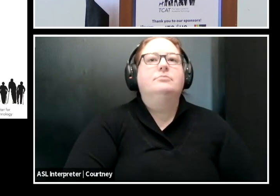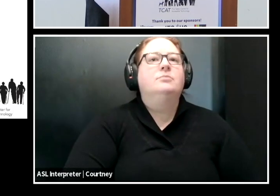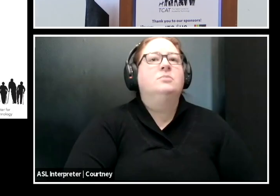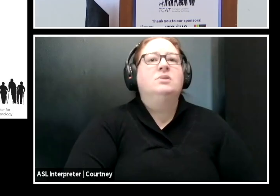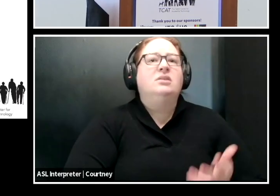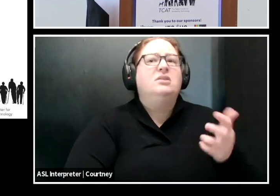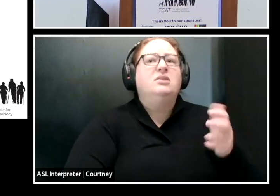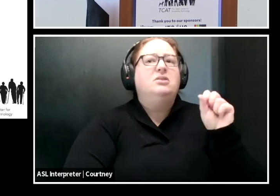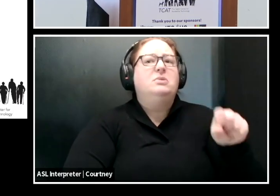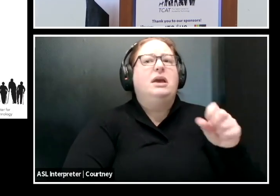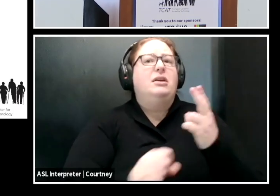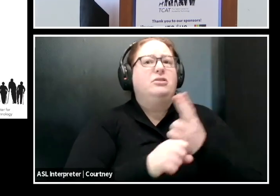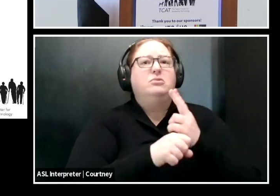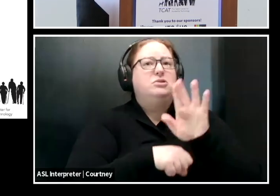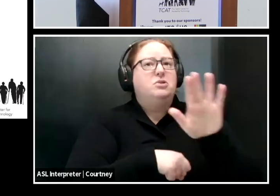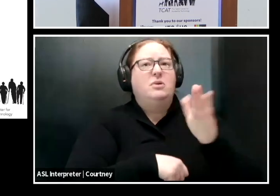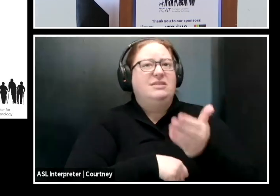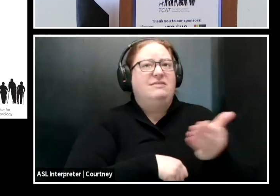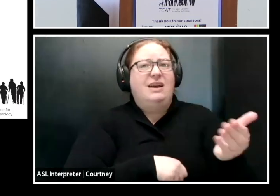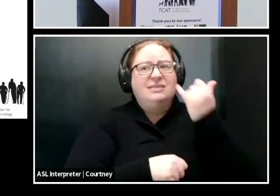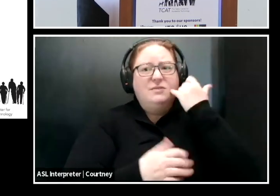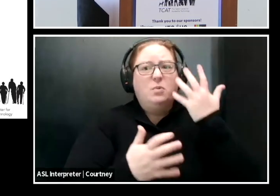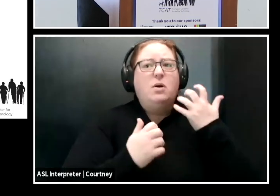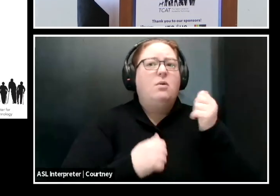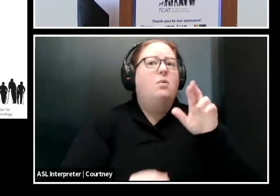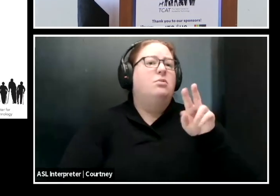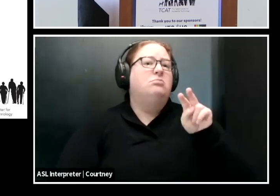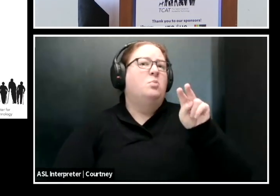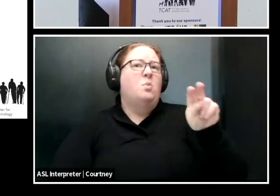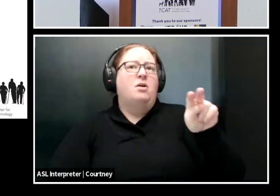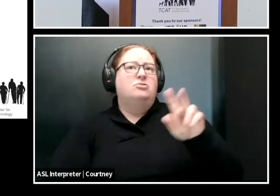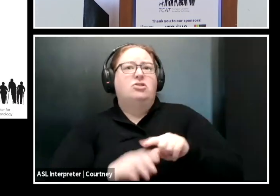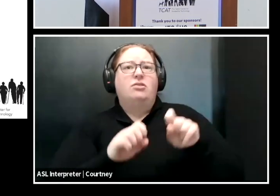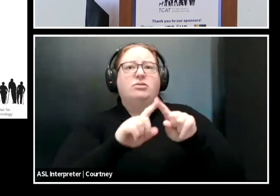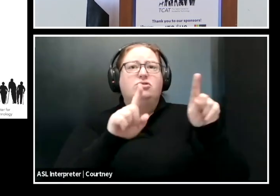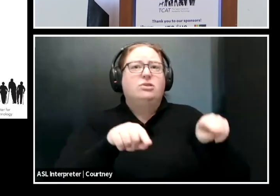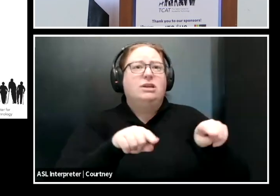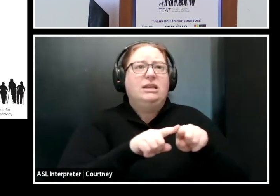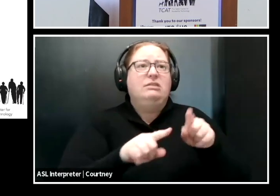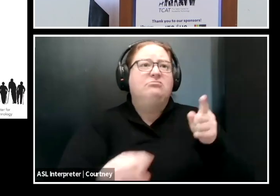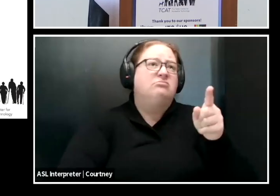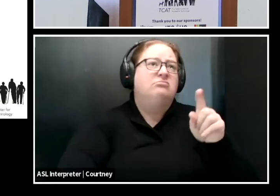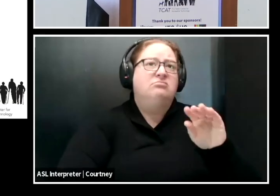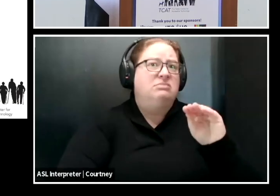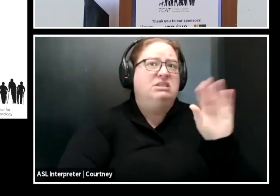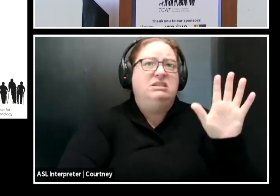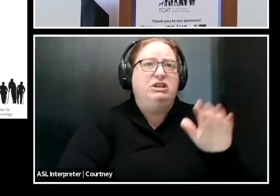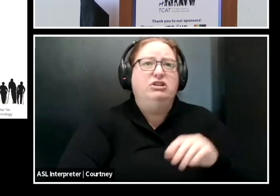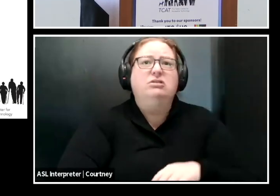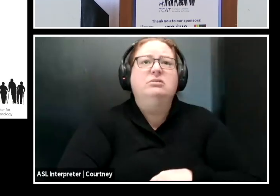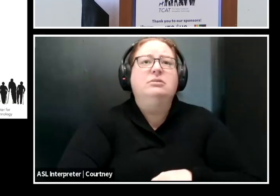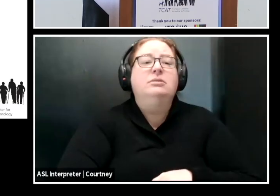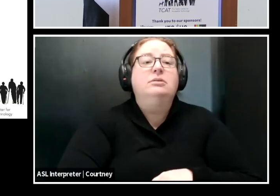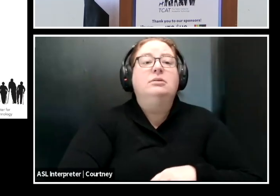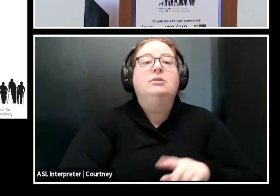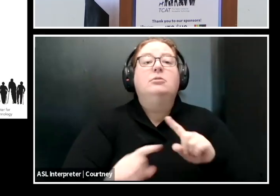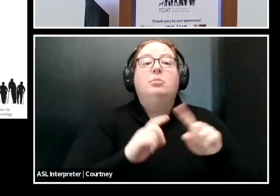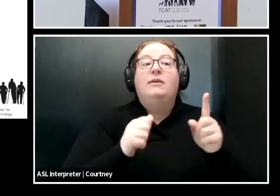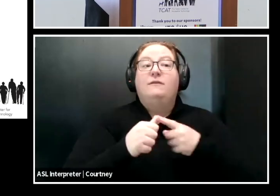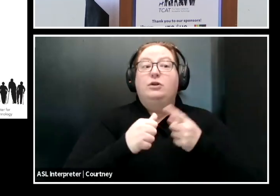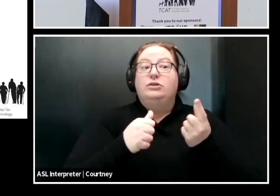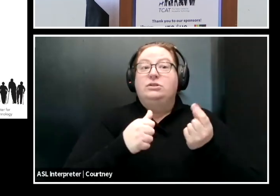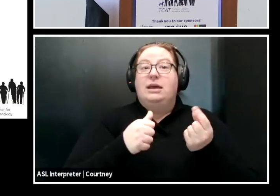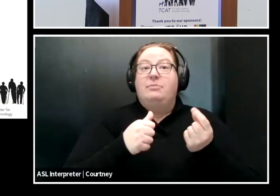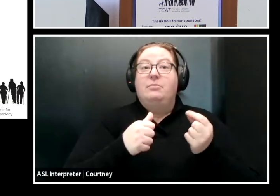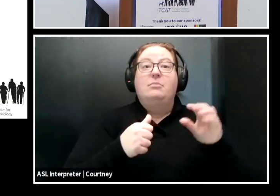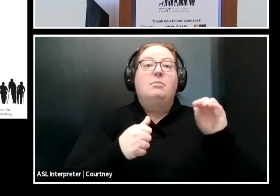honestly, you can also just watch on the screen. I think it's captured pretty well here on the slides. But the first step is to go to